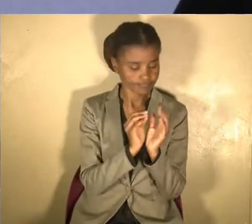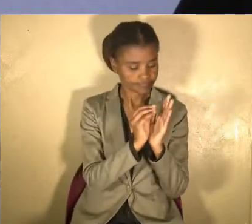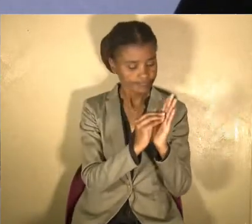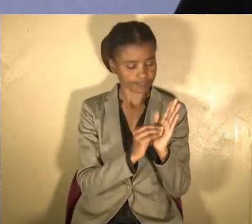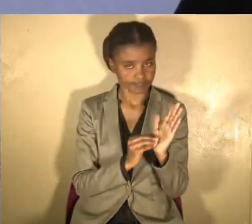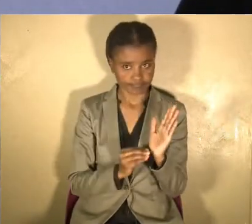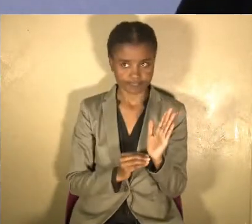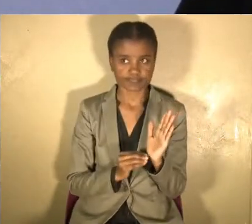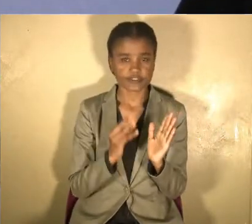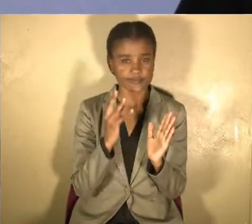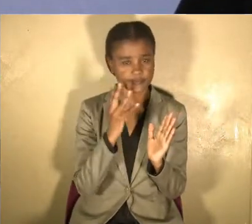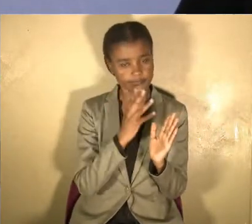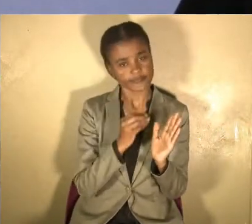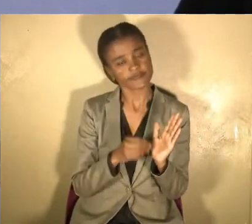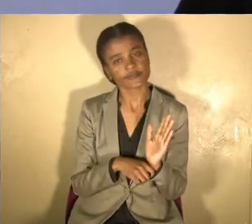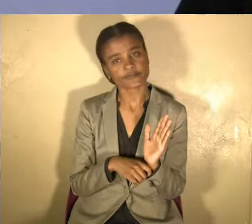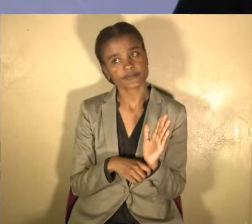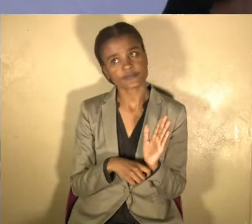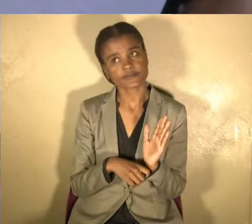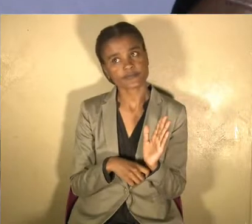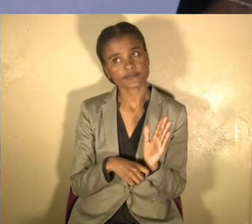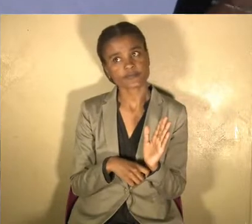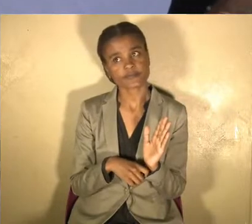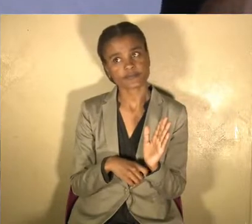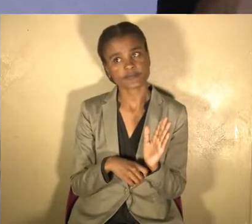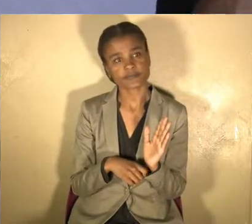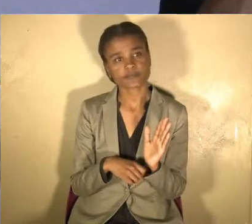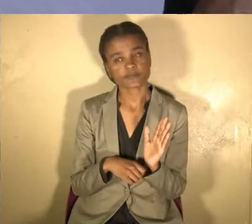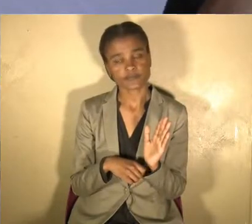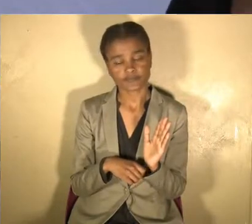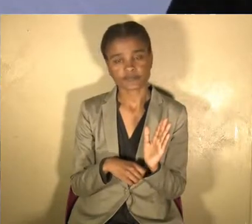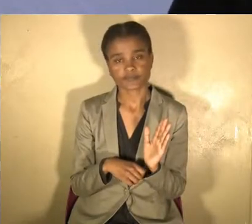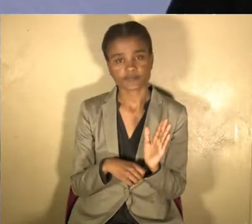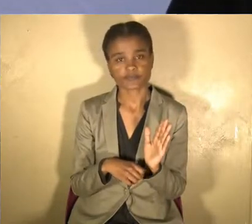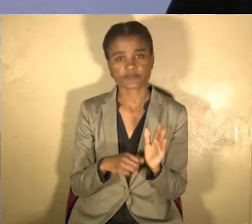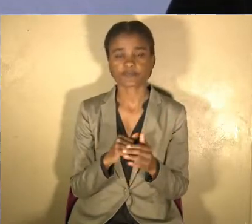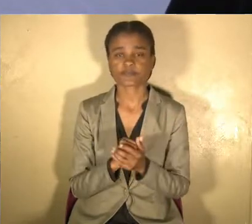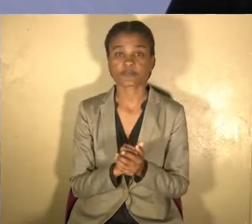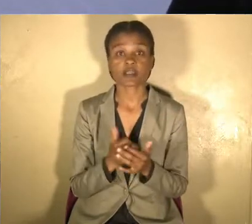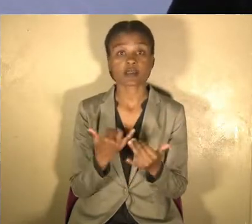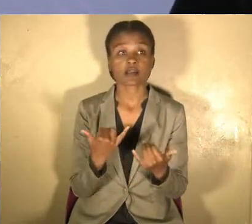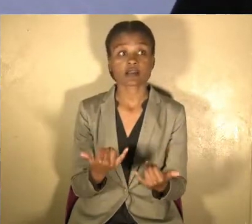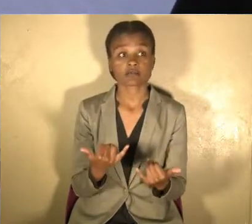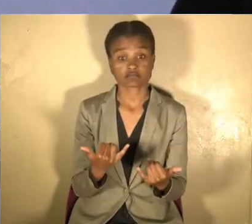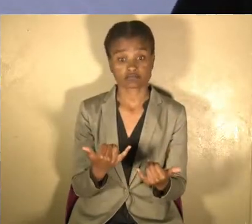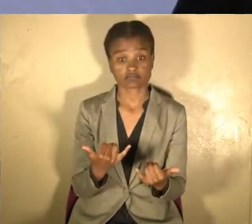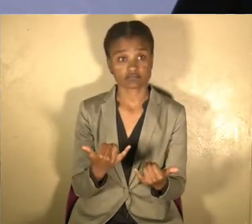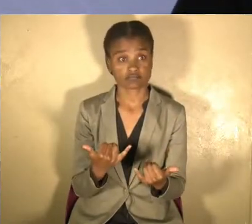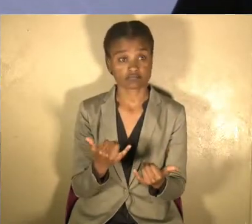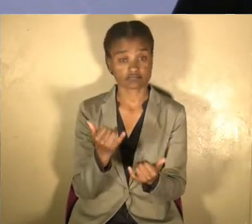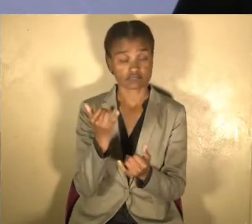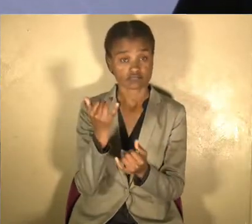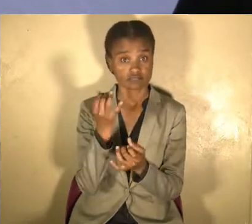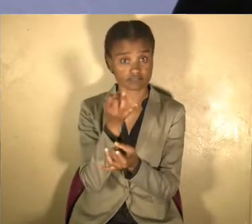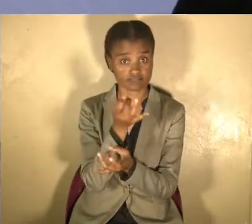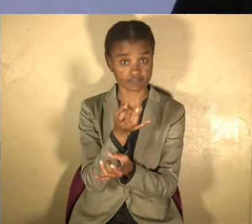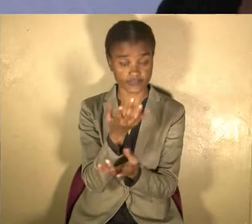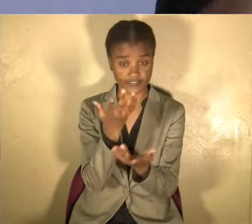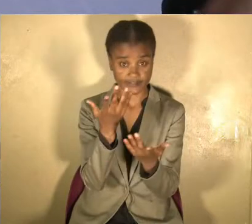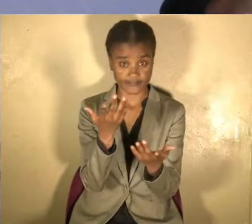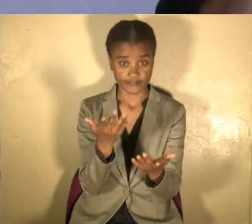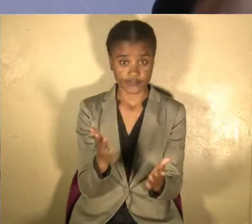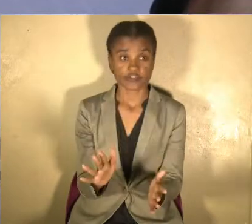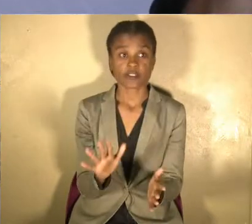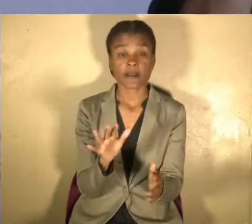And I think with these few words, I would like to say, as we're going